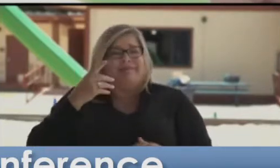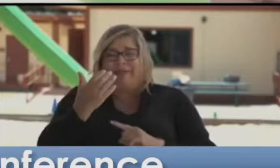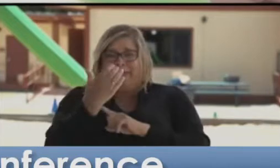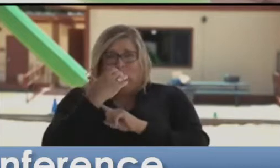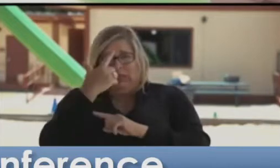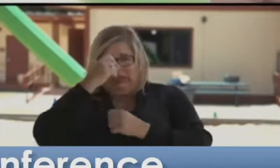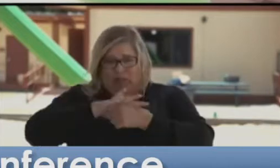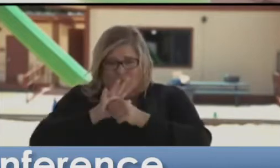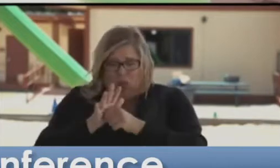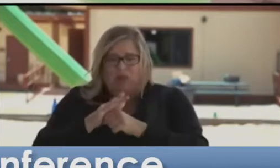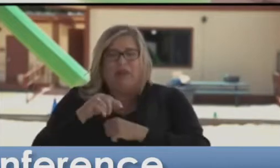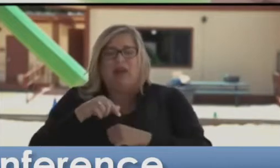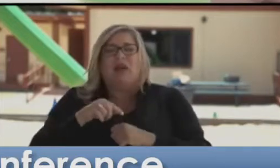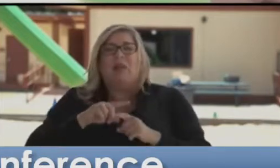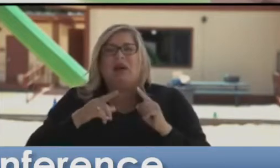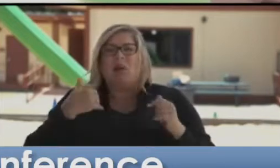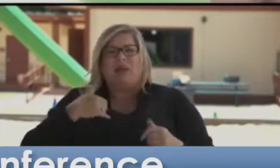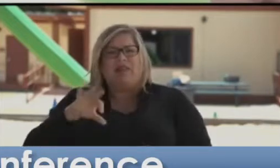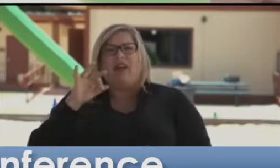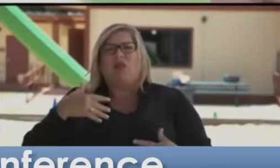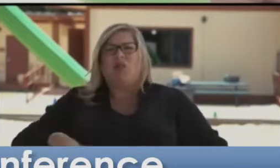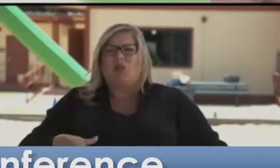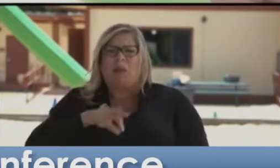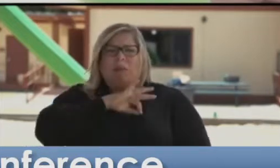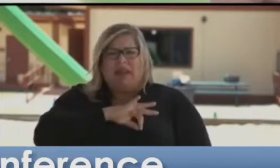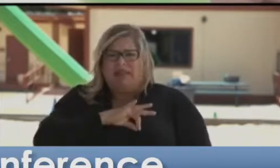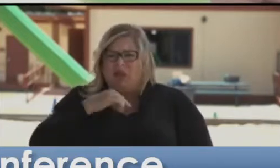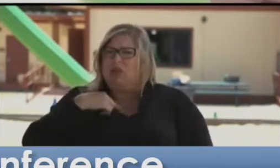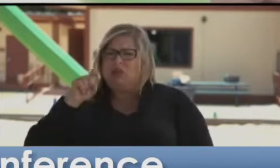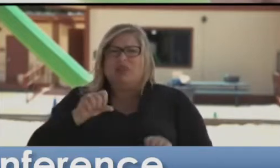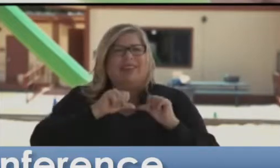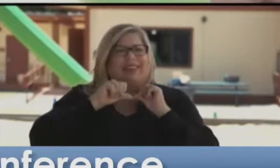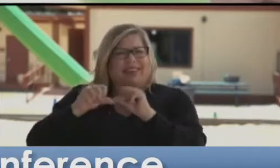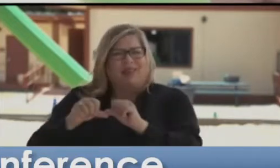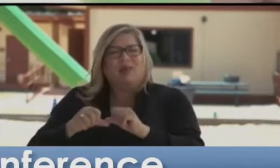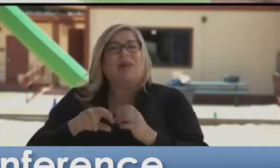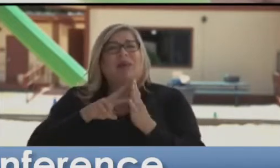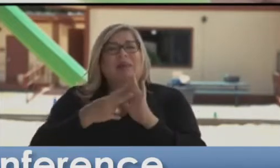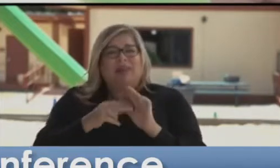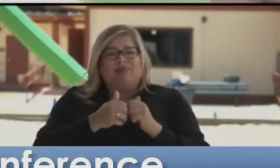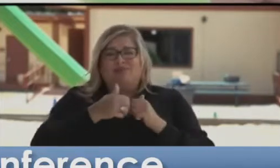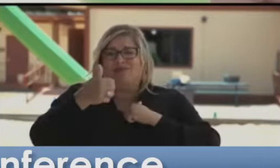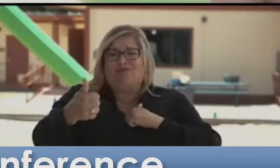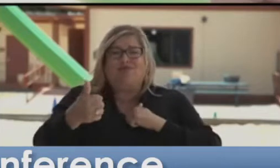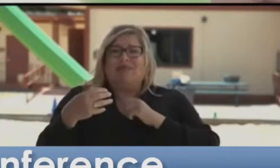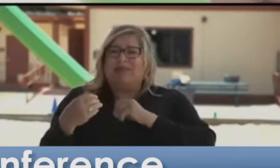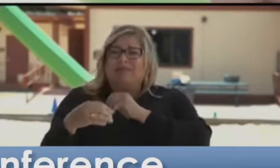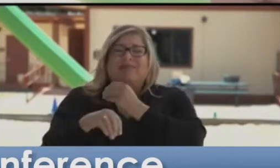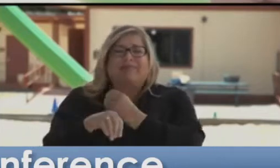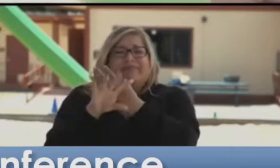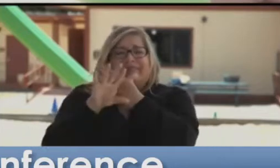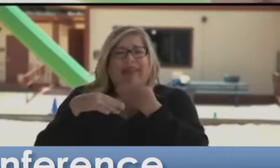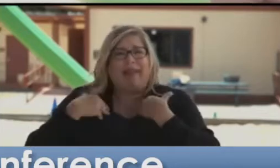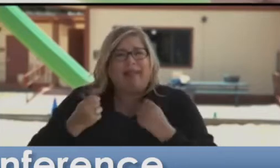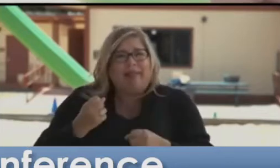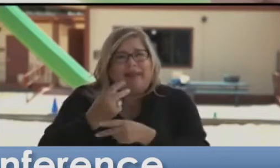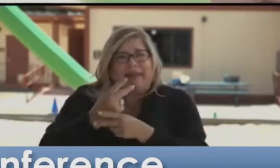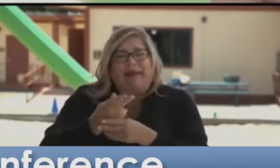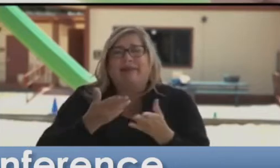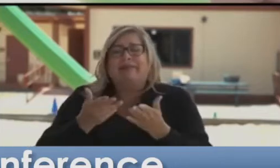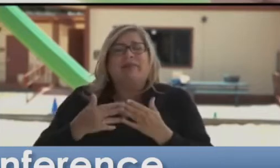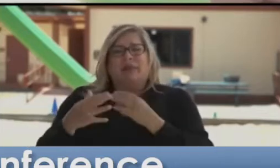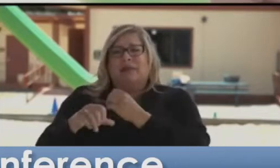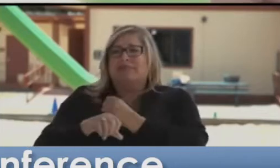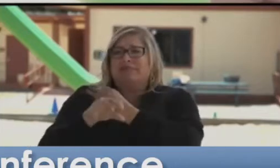some of those. So the opportunity to build on virtual health, virtual care, bringing an expectation that